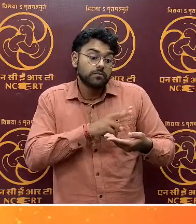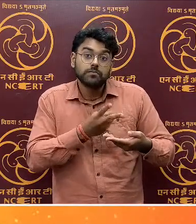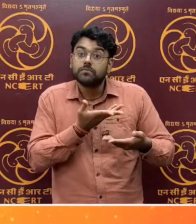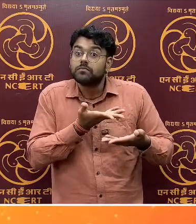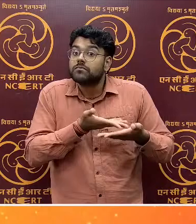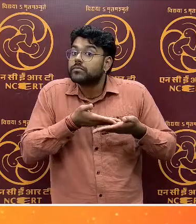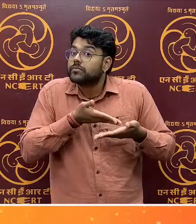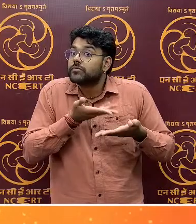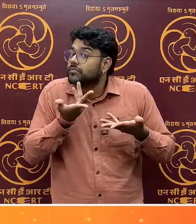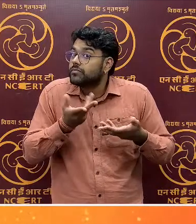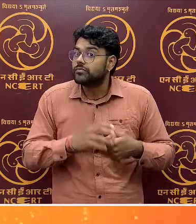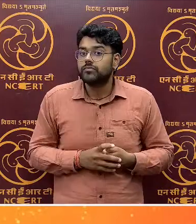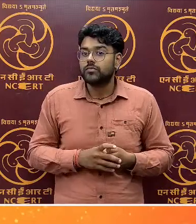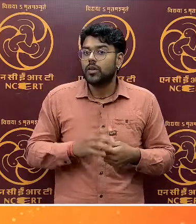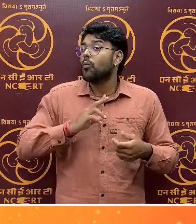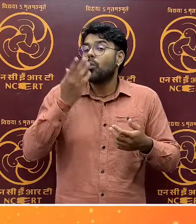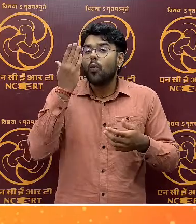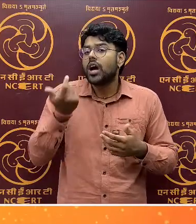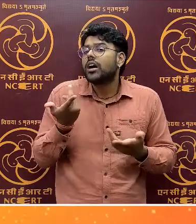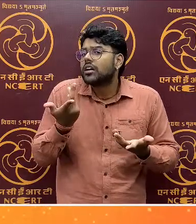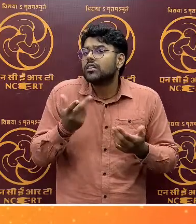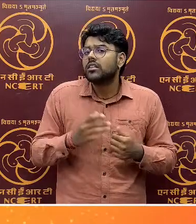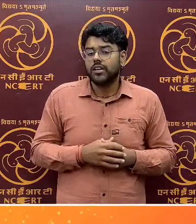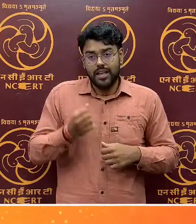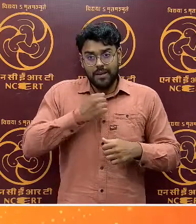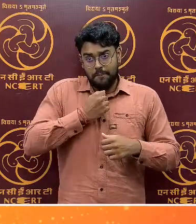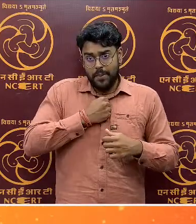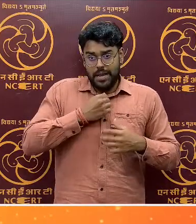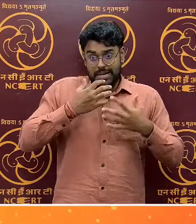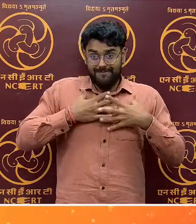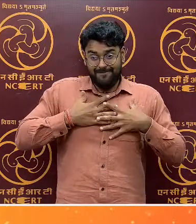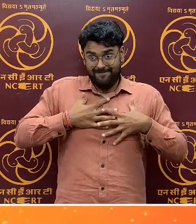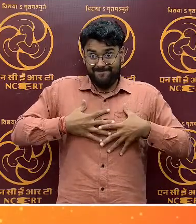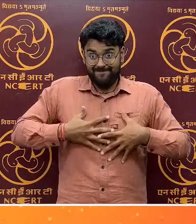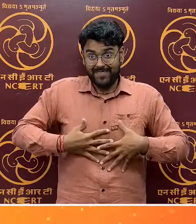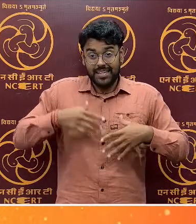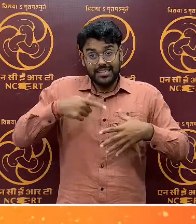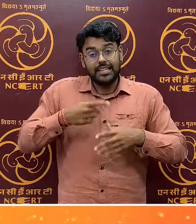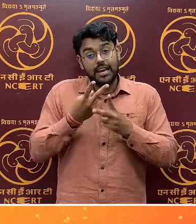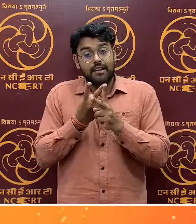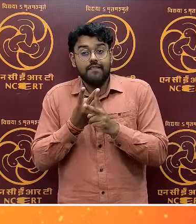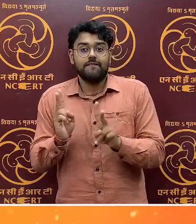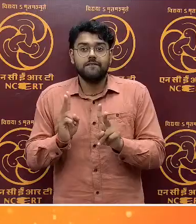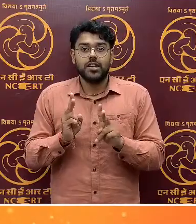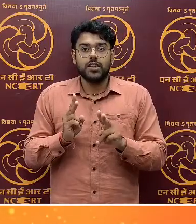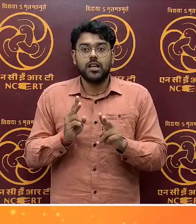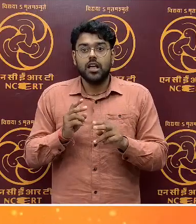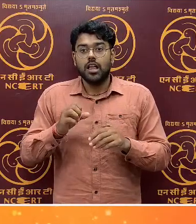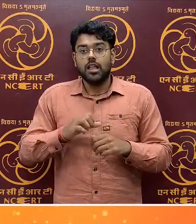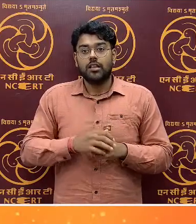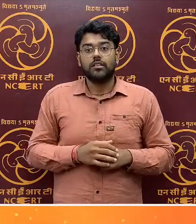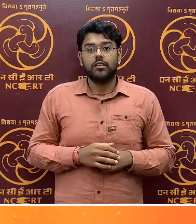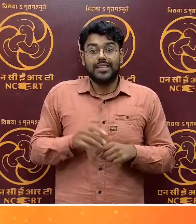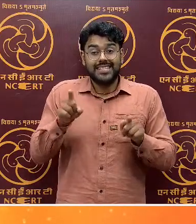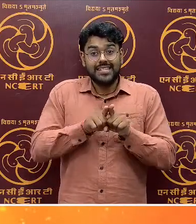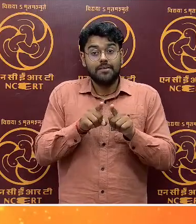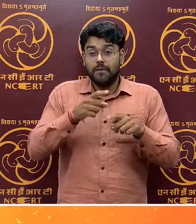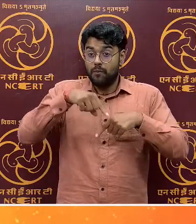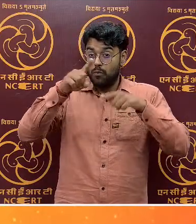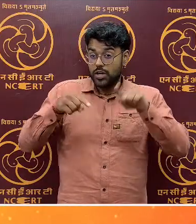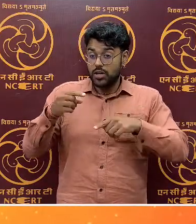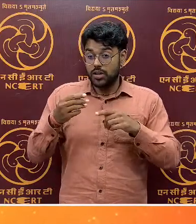it's a female. Yeah. Why? Because our reproductive systems are different. Yeah. No other system has